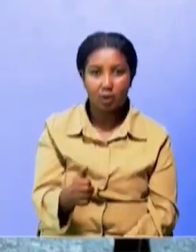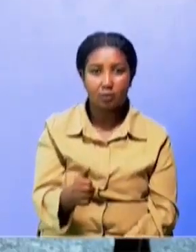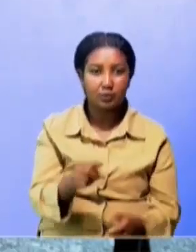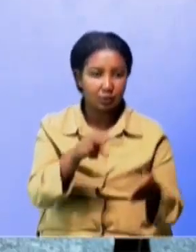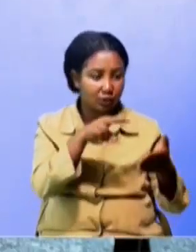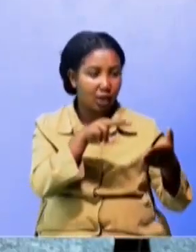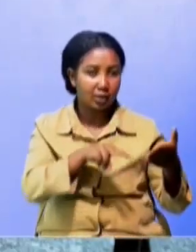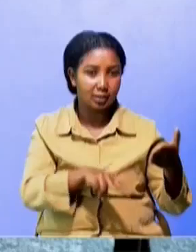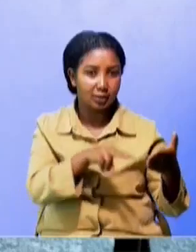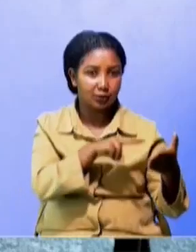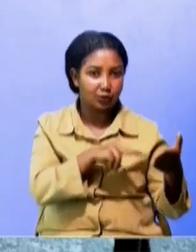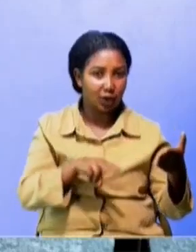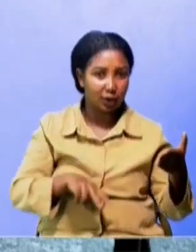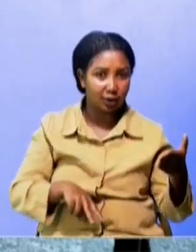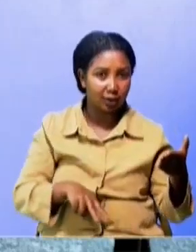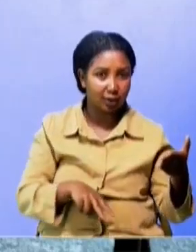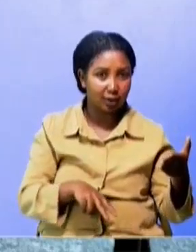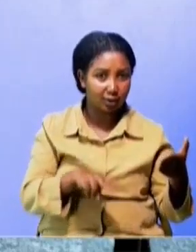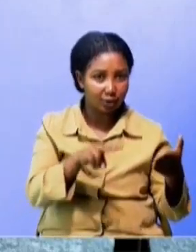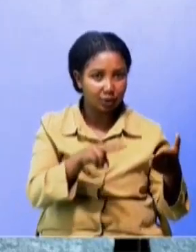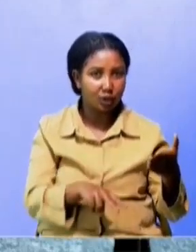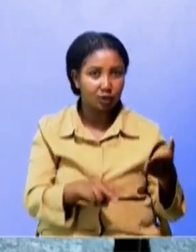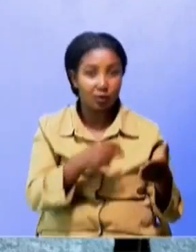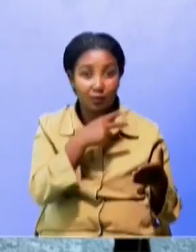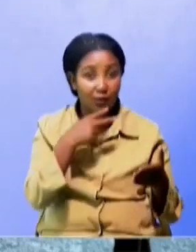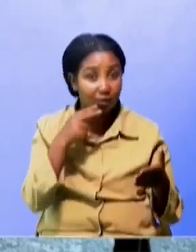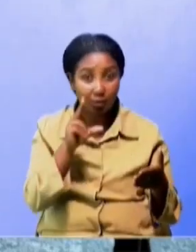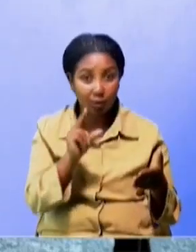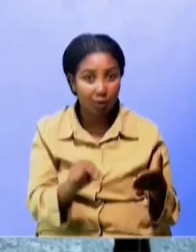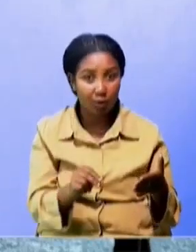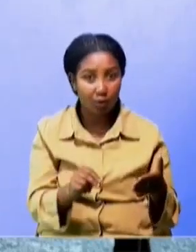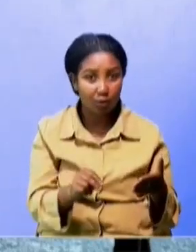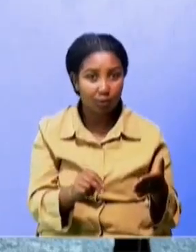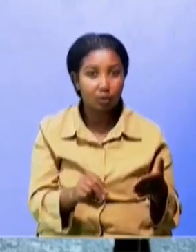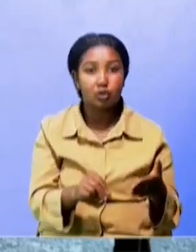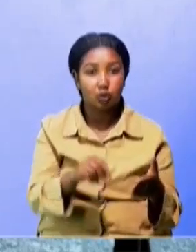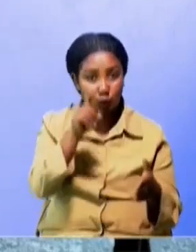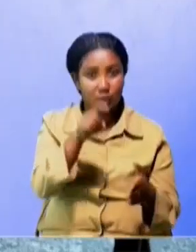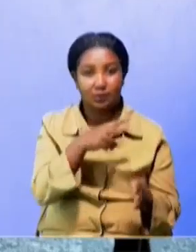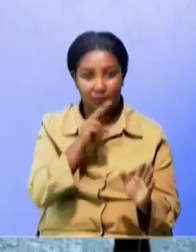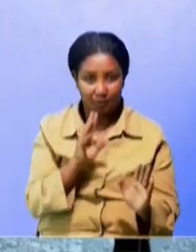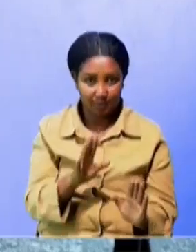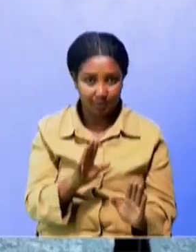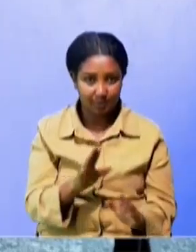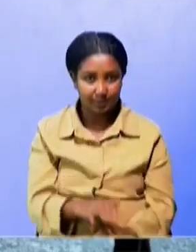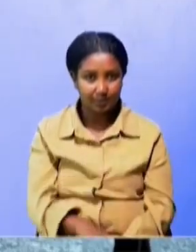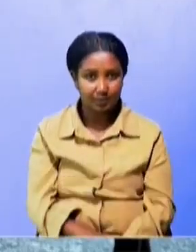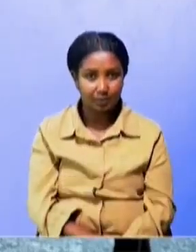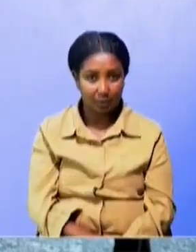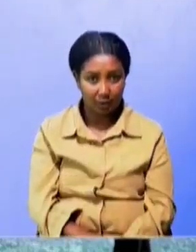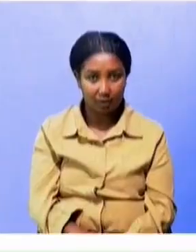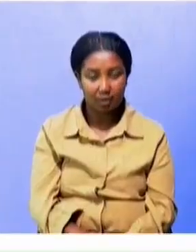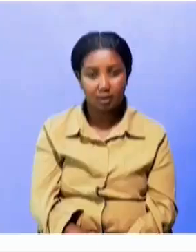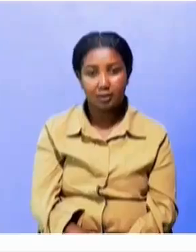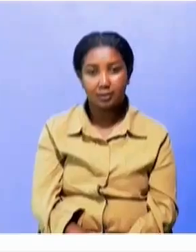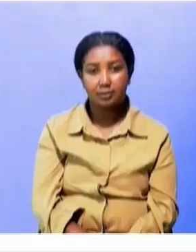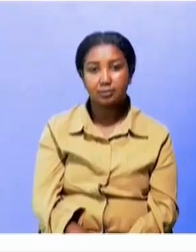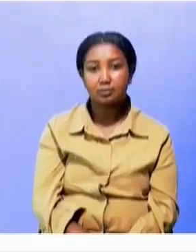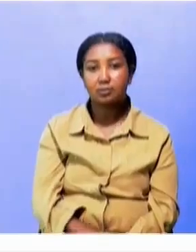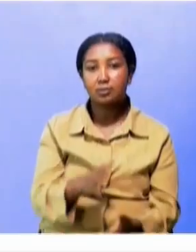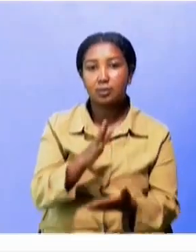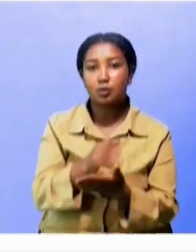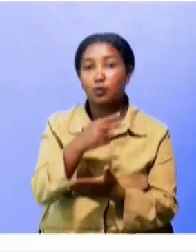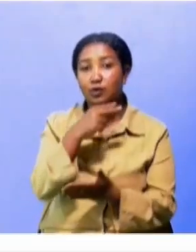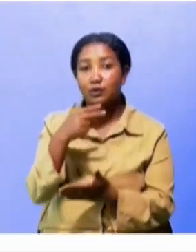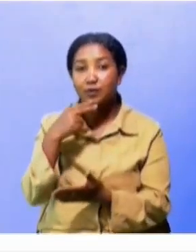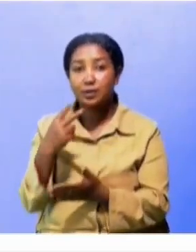is. Still not a verb. Should is also that is a verb. Right? What comes between the two